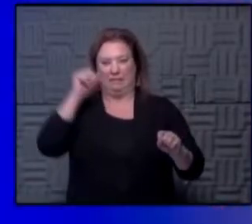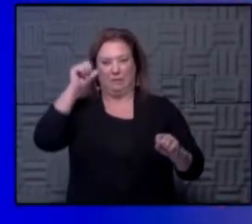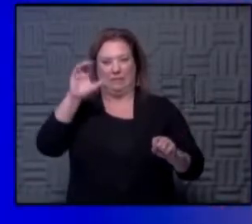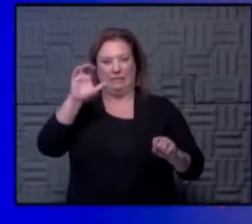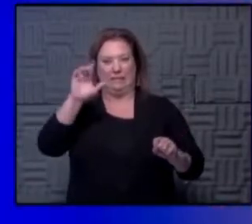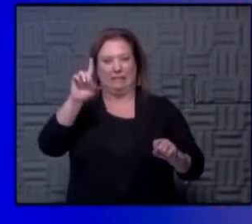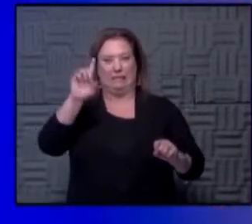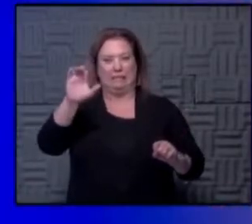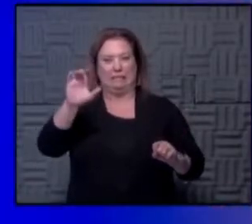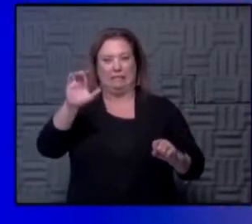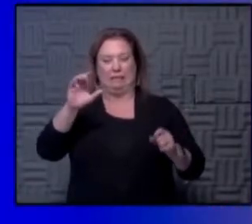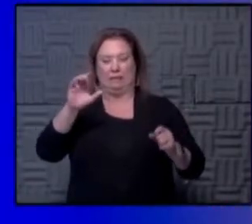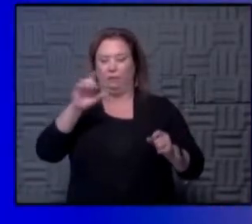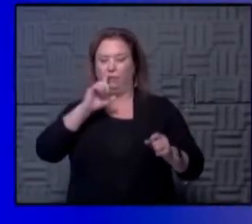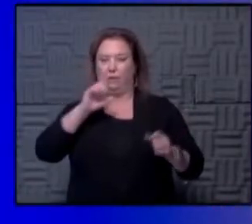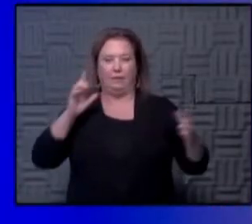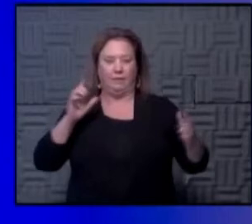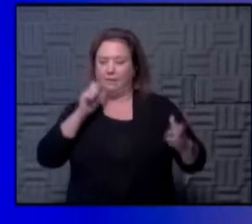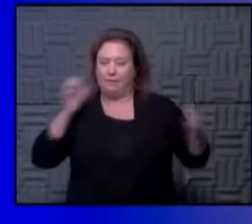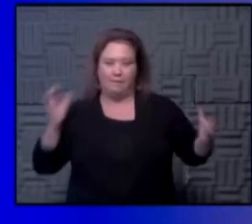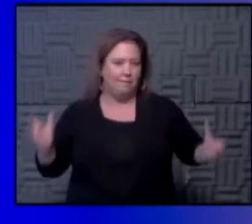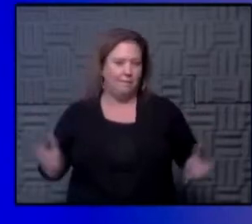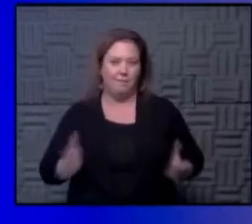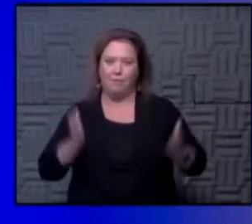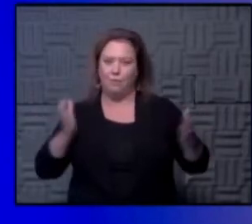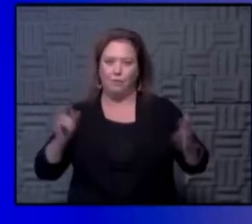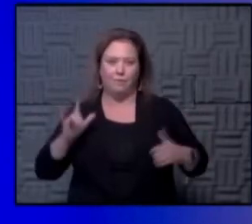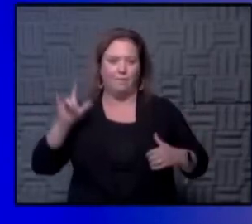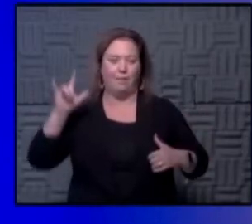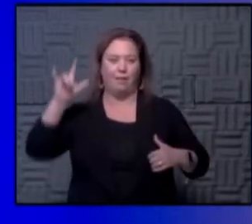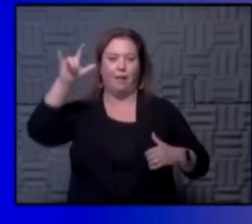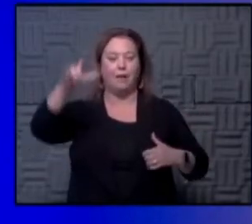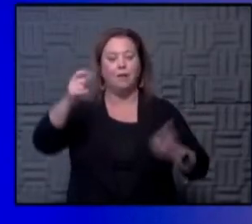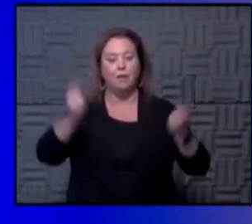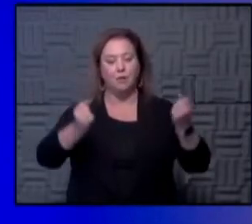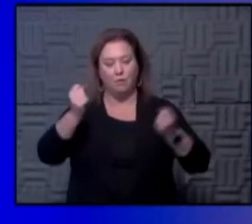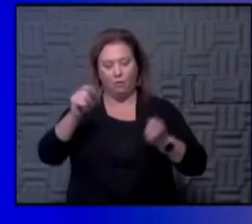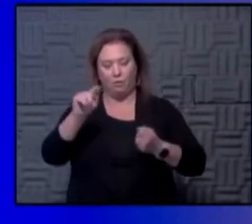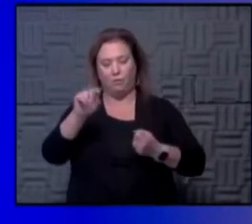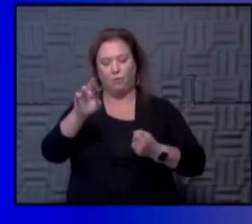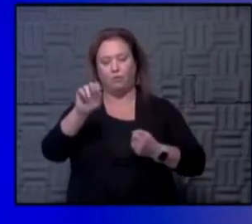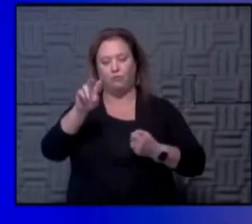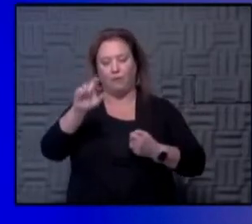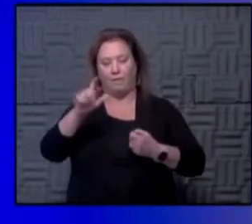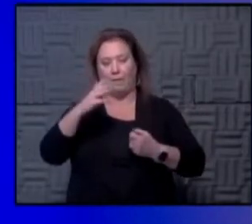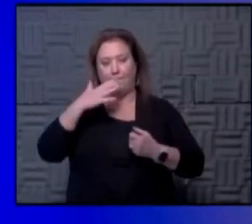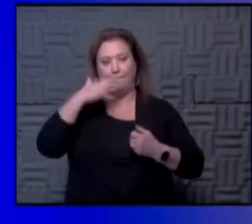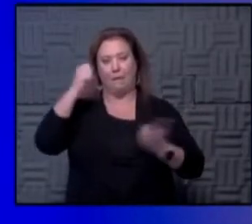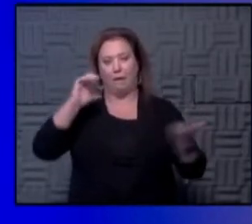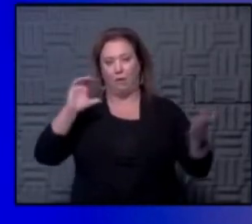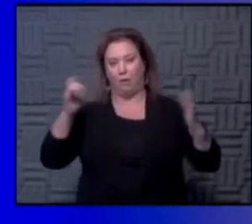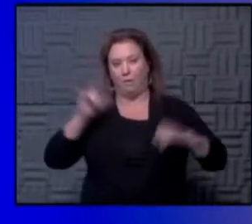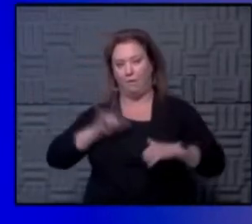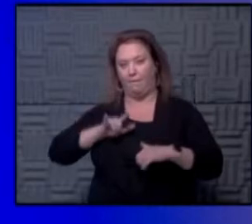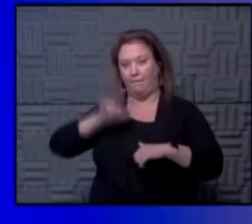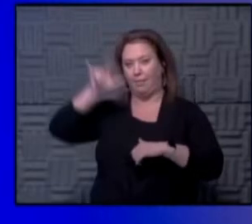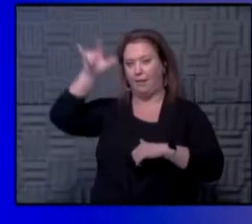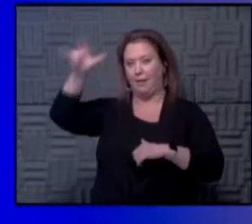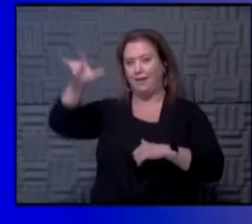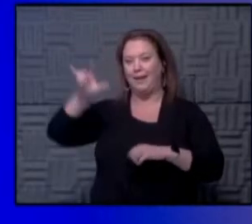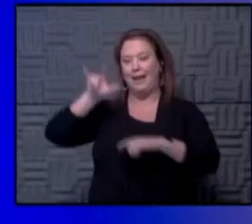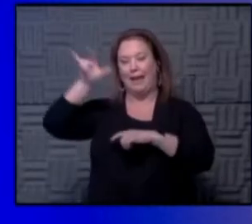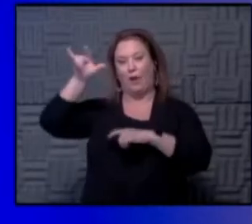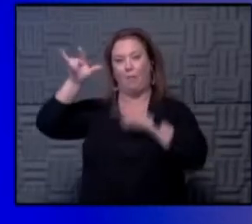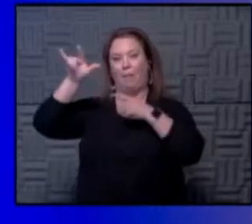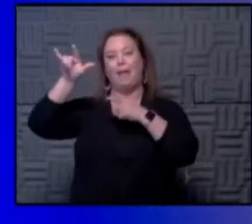said really discourages any travel. Certainly car travel is safer than airplane travel, but the